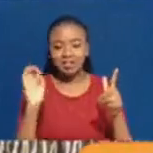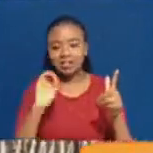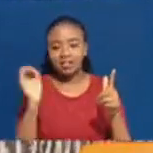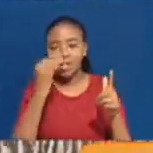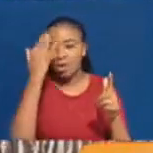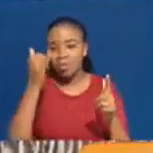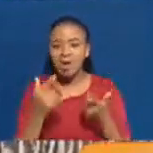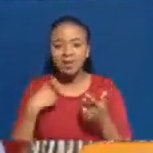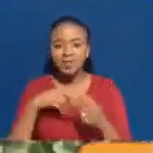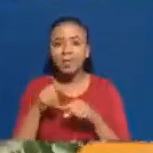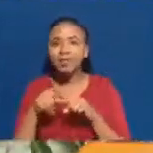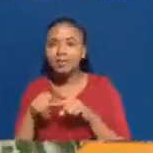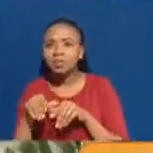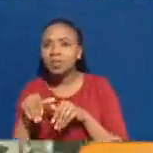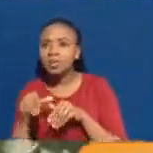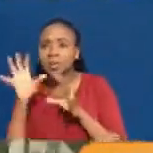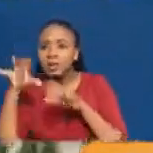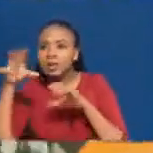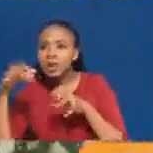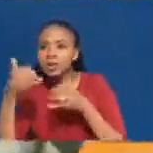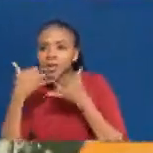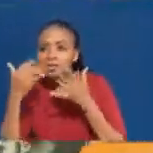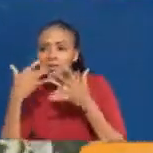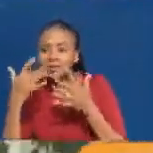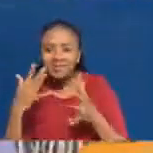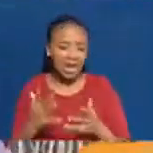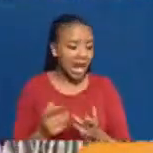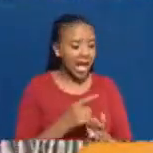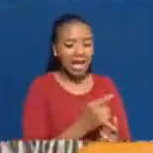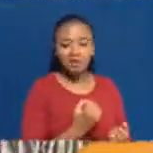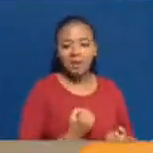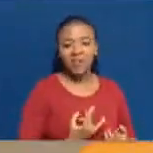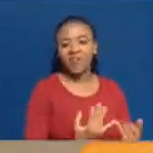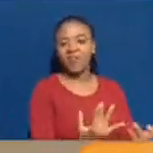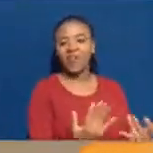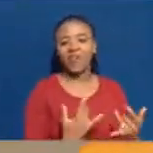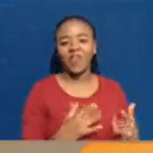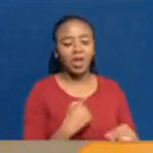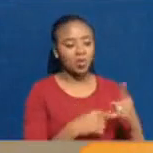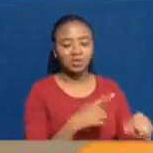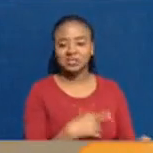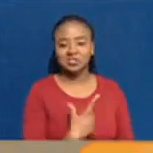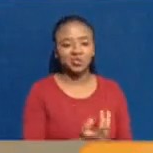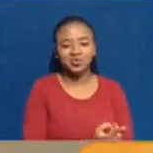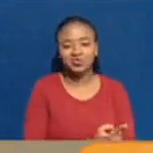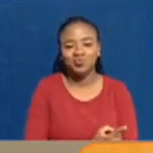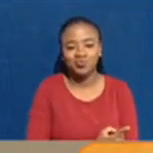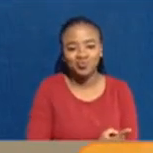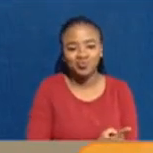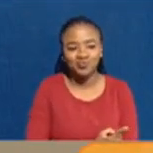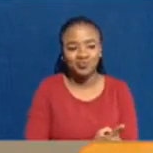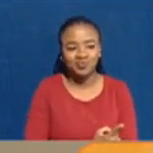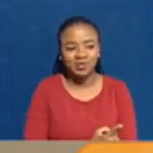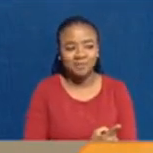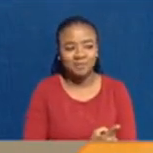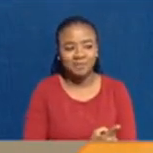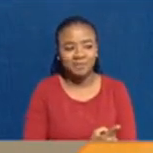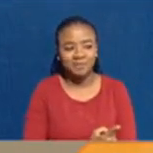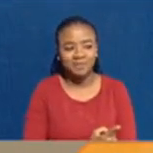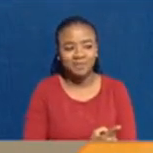tutegemee mvua mkiona sahi hapa. Vitu zetu ziko green, tunaweza harvest. Kenya Climate Smart can